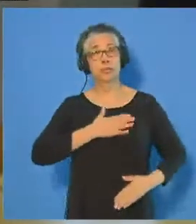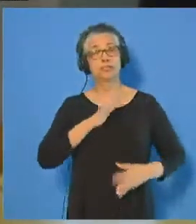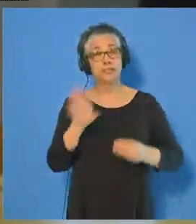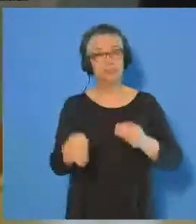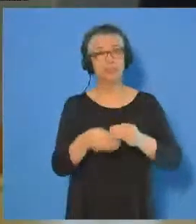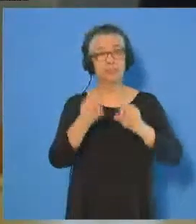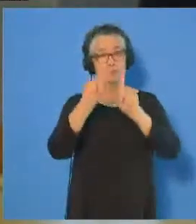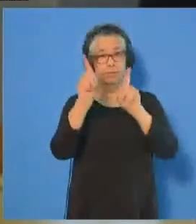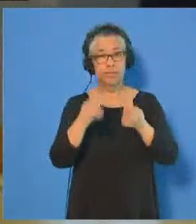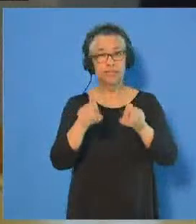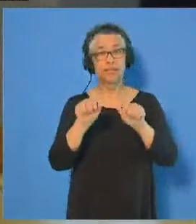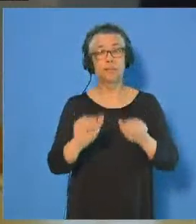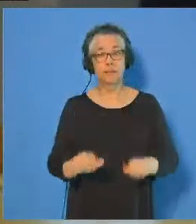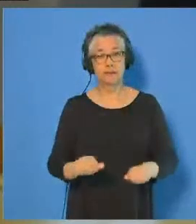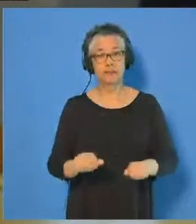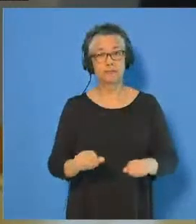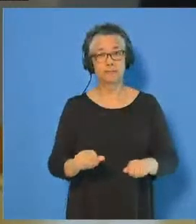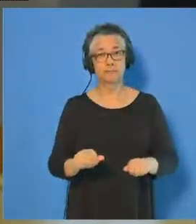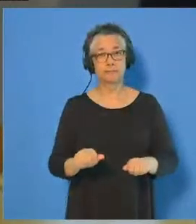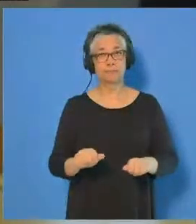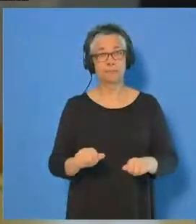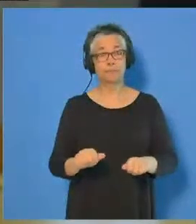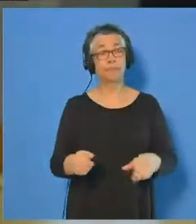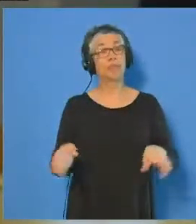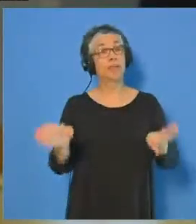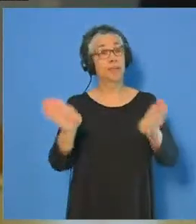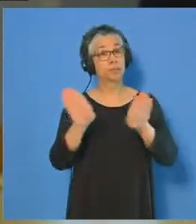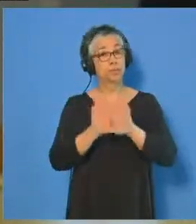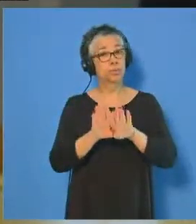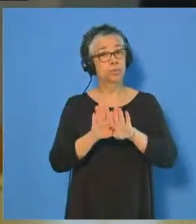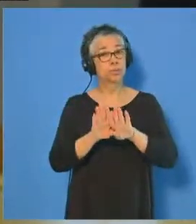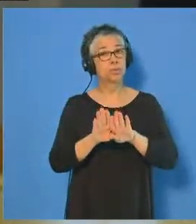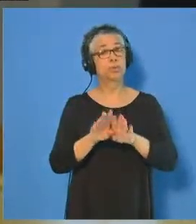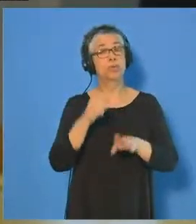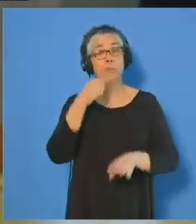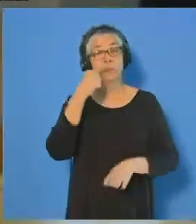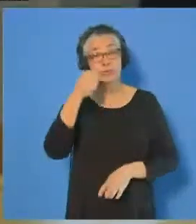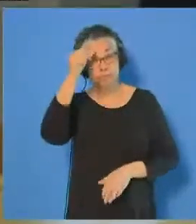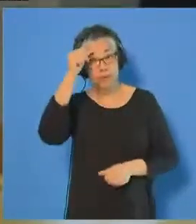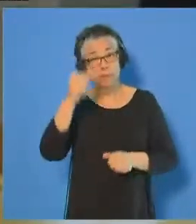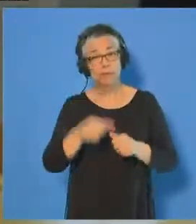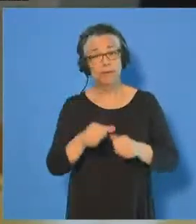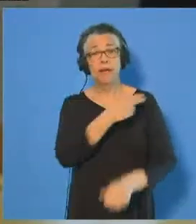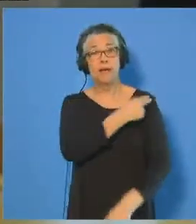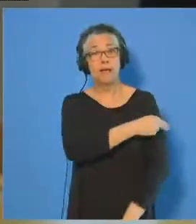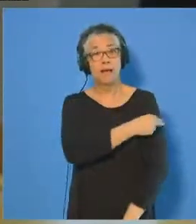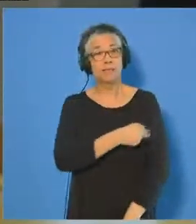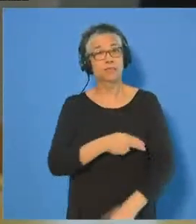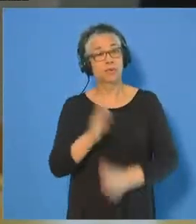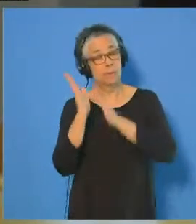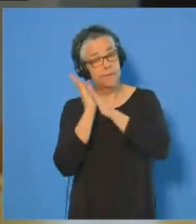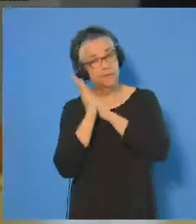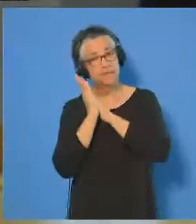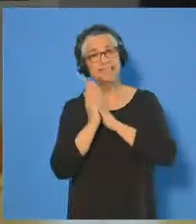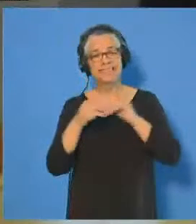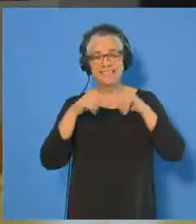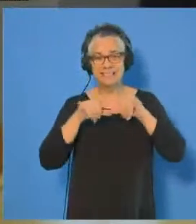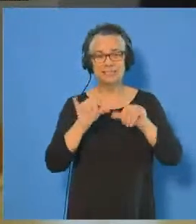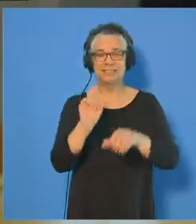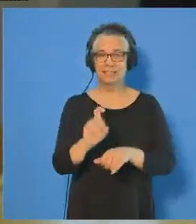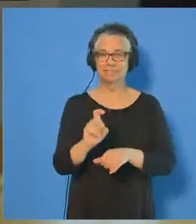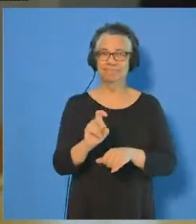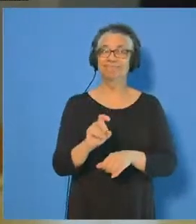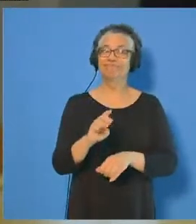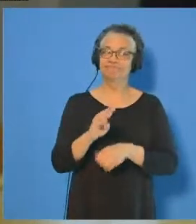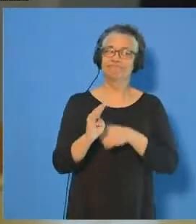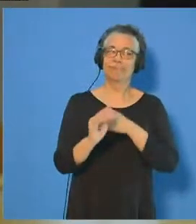capacity. In closing, I would like to remind the public that hospital beds are still needed by the country. They are needed